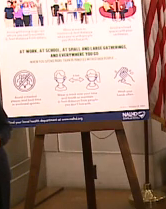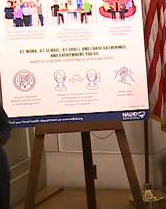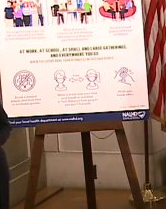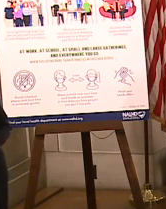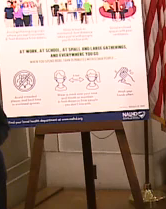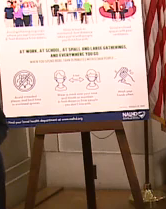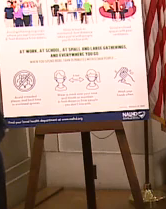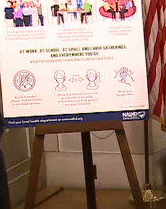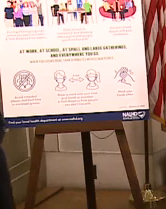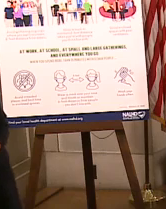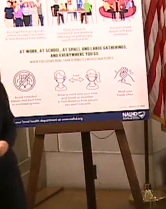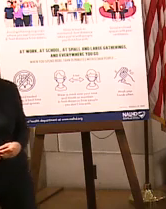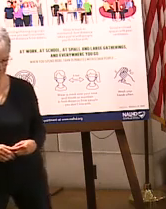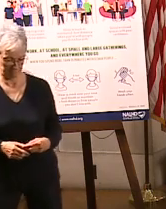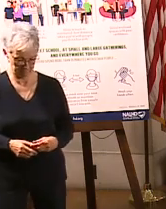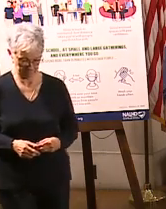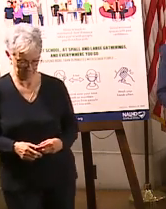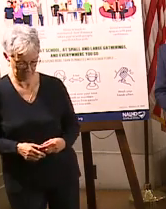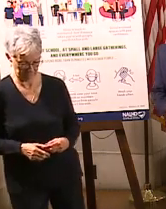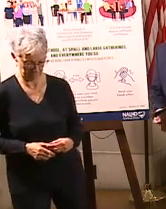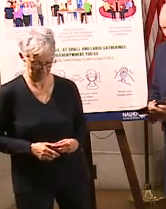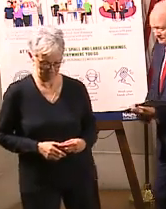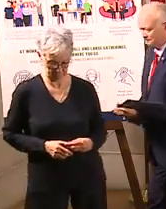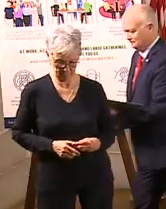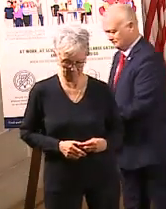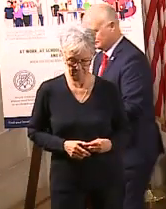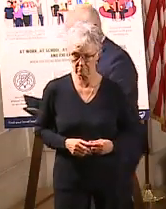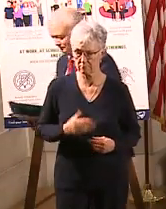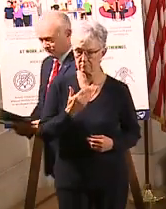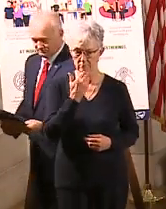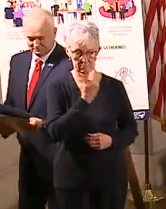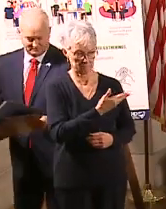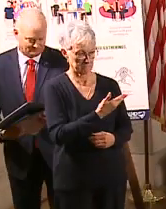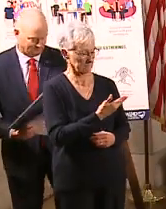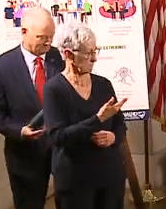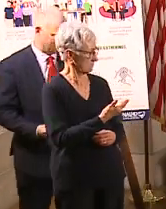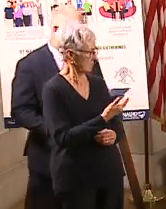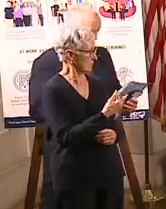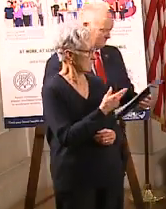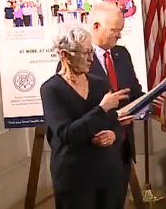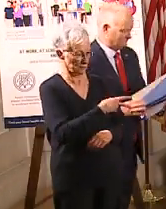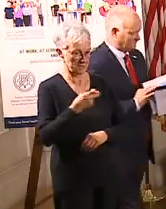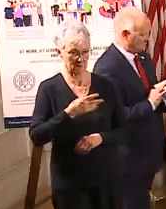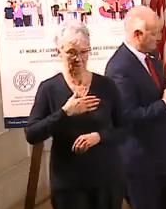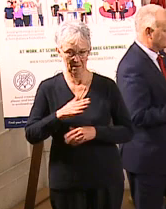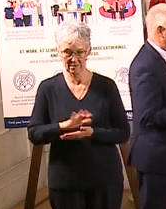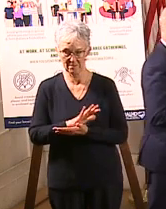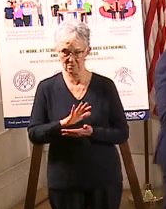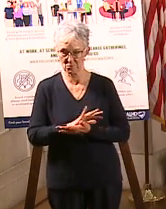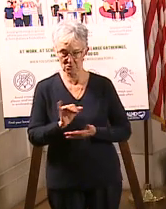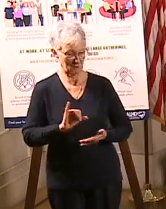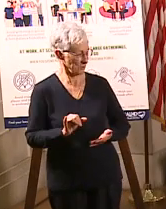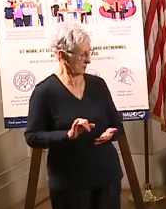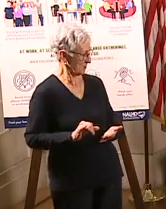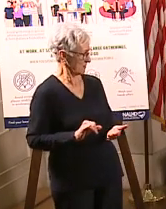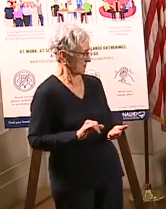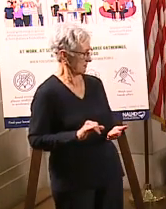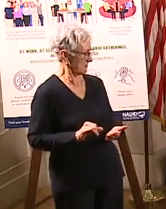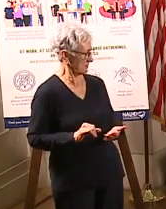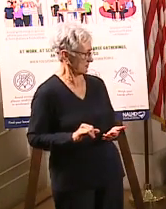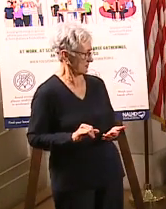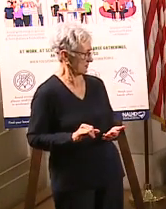All right, you can take that with you. Thank you. Thank you. Oh, except, did you take my notes? I took all my